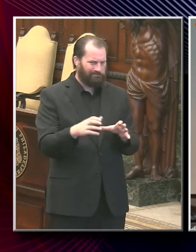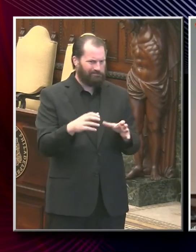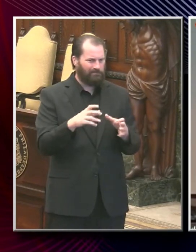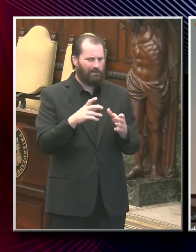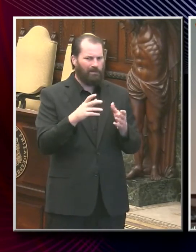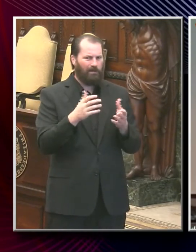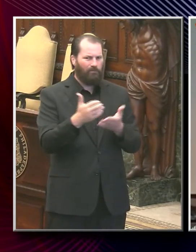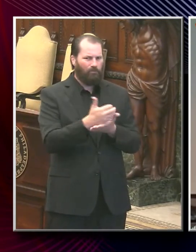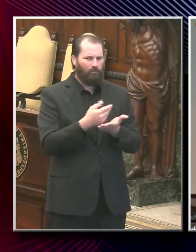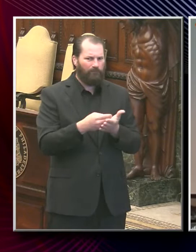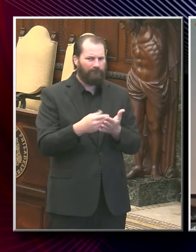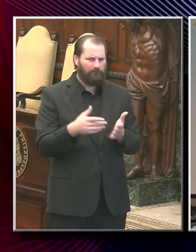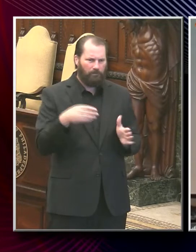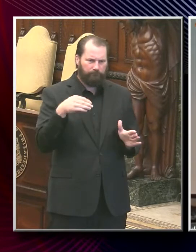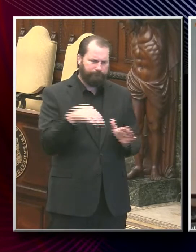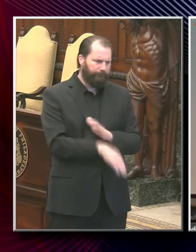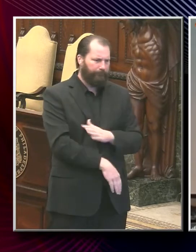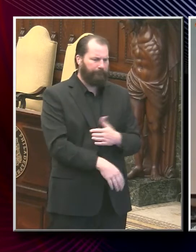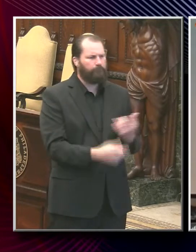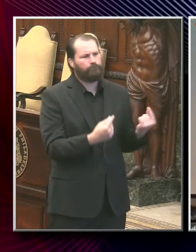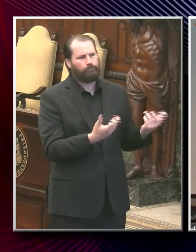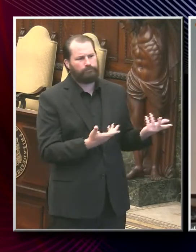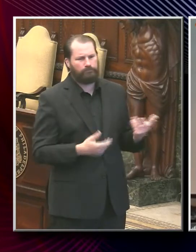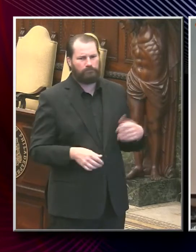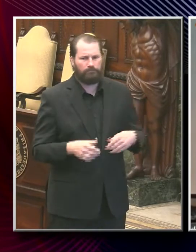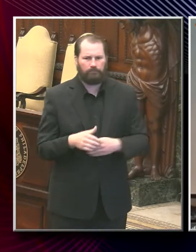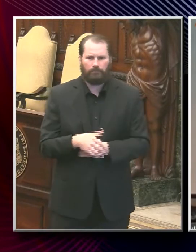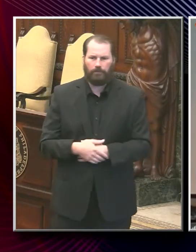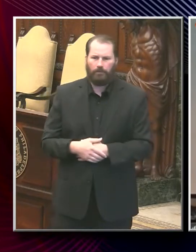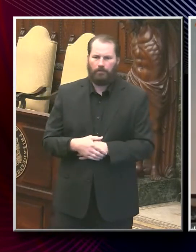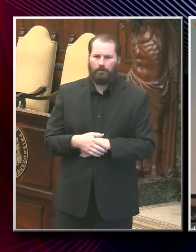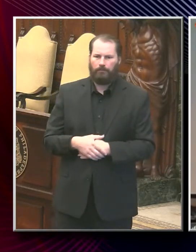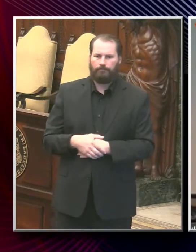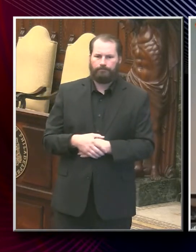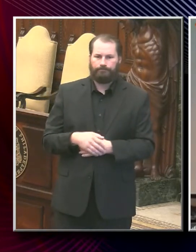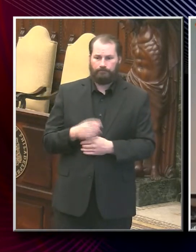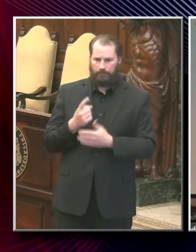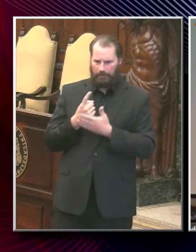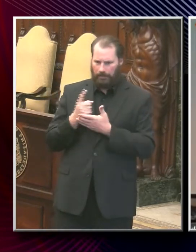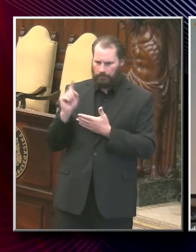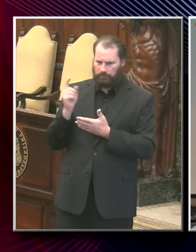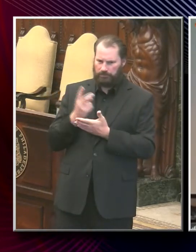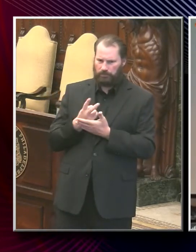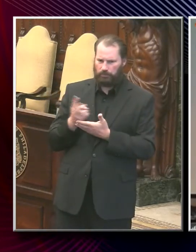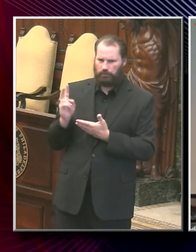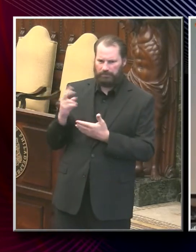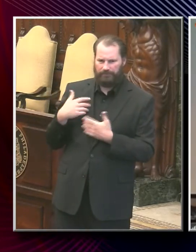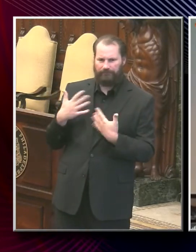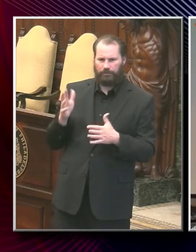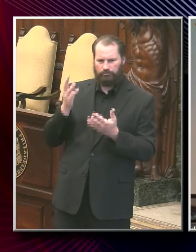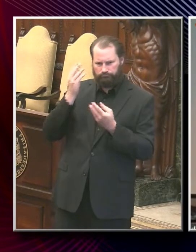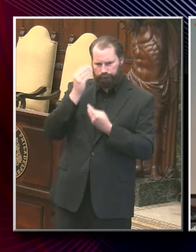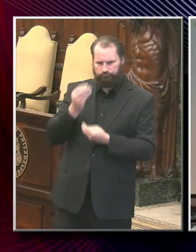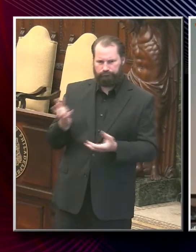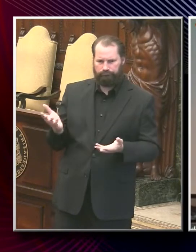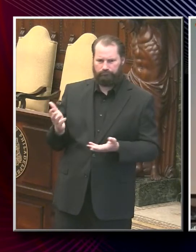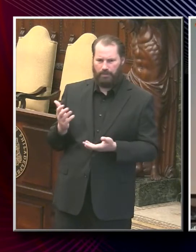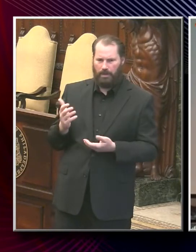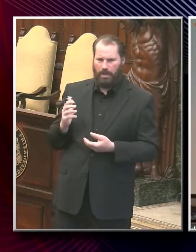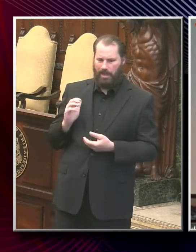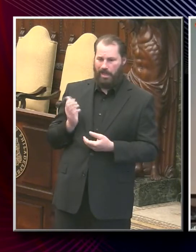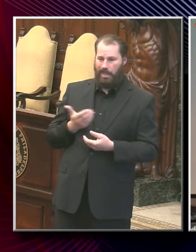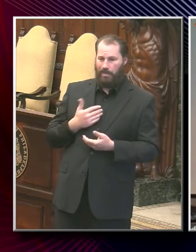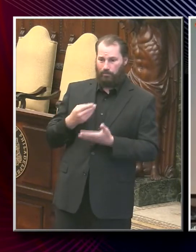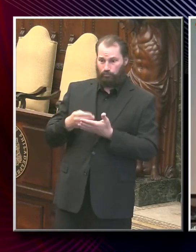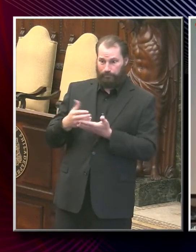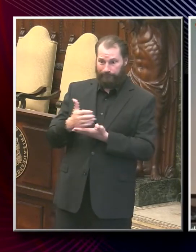As I think we talked about probably last week or the week before, we did see decreased revenues that caused us